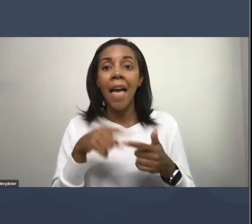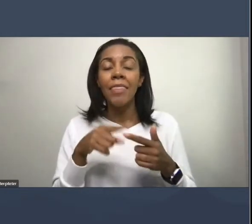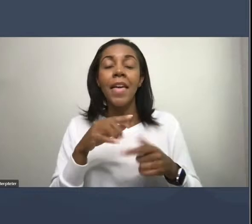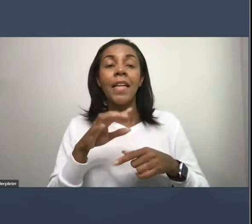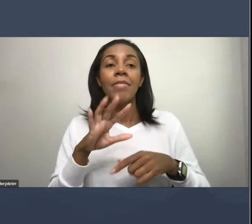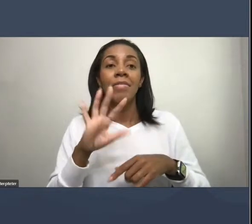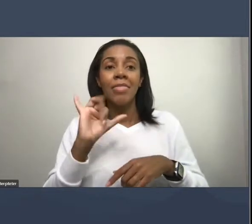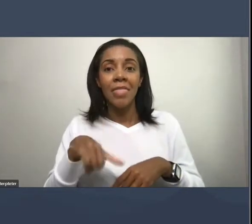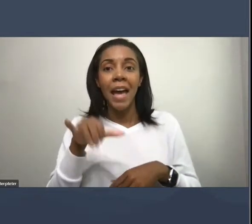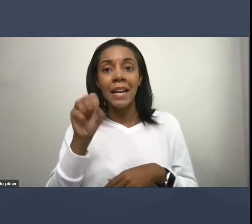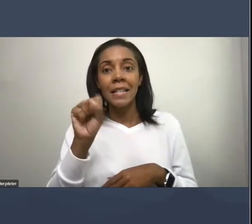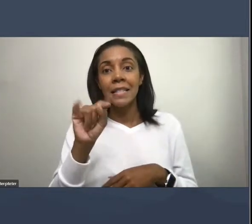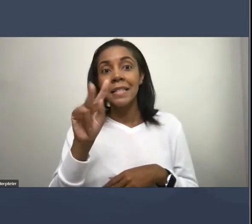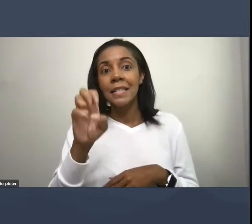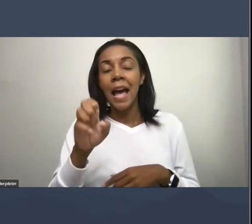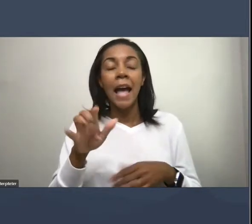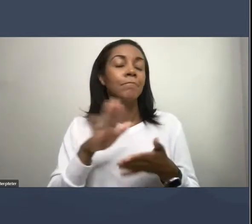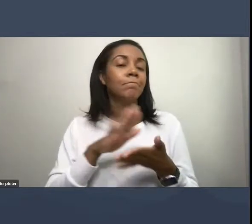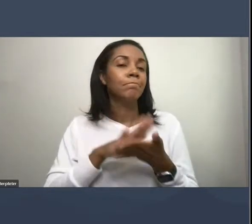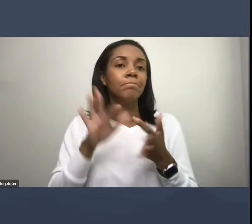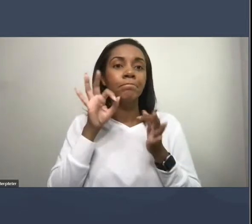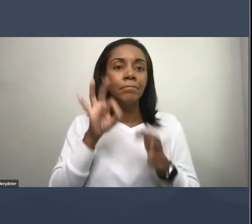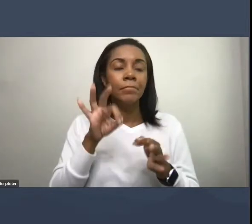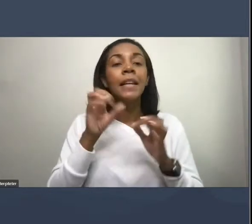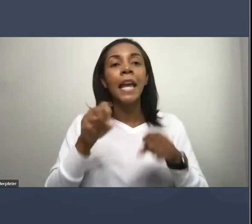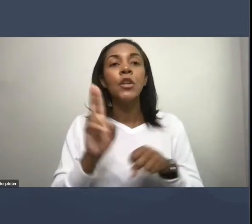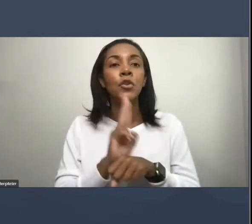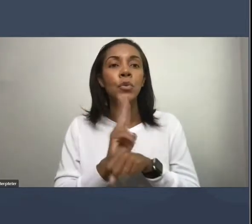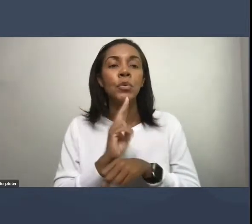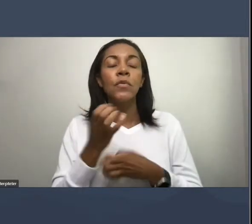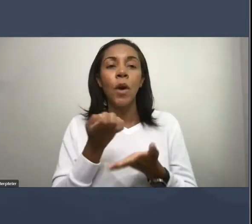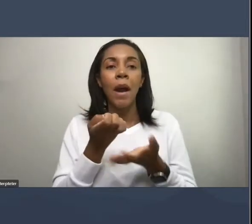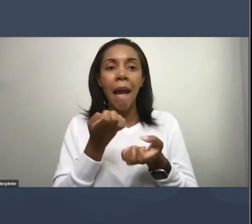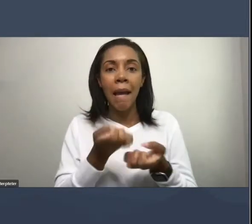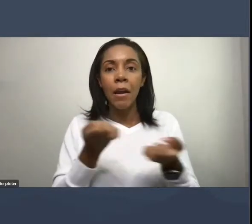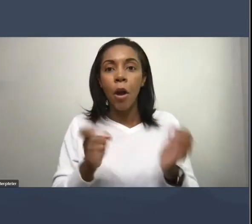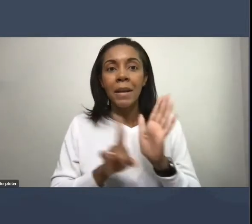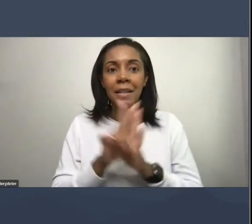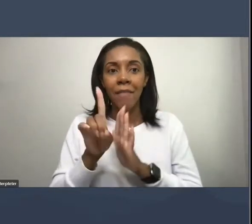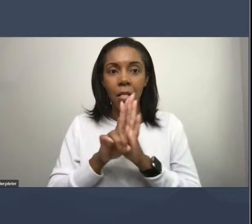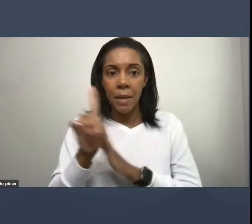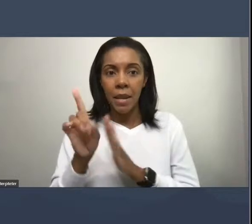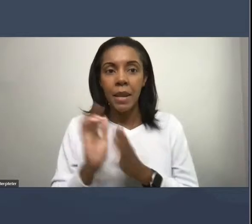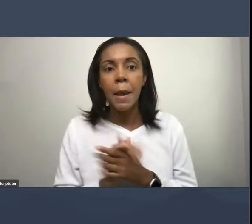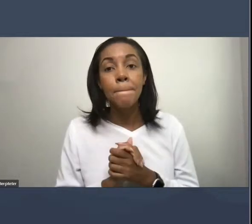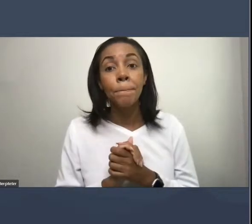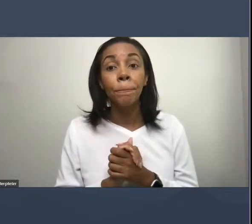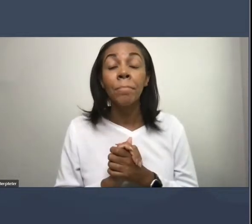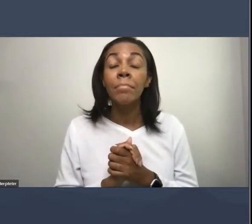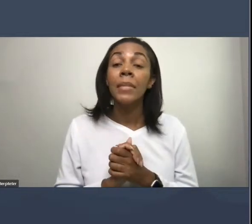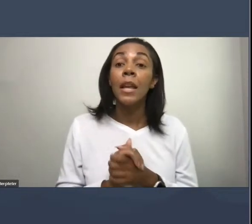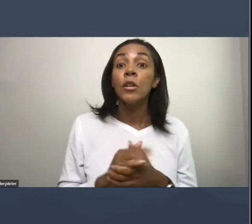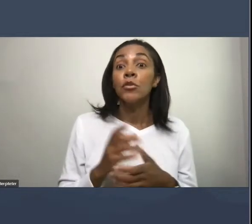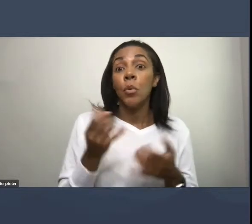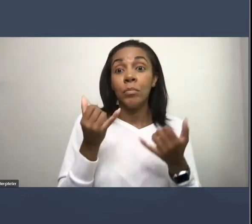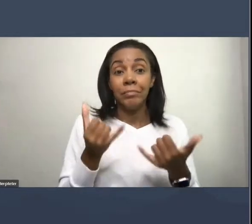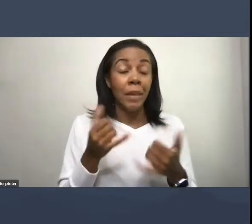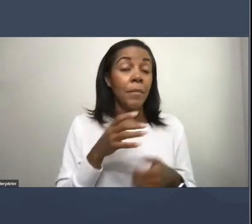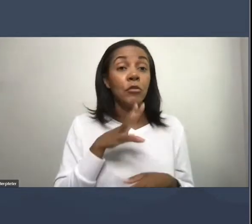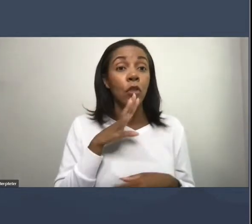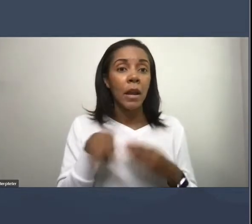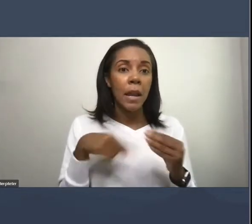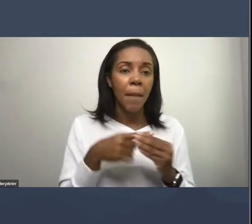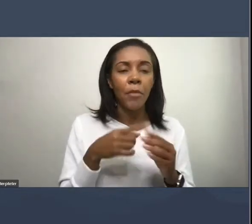so it can be used for economic development. That's the goal, and that's the plan. Meanwhile, during all this time that I've been talking about, all these